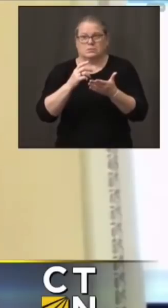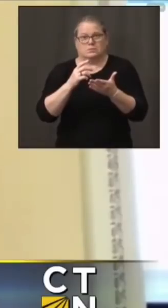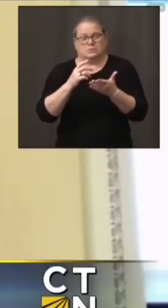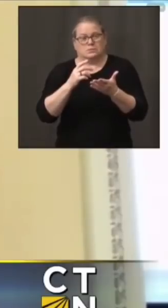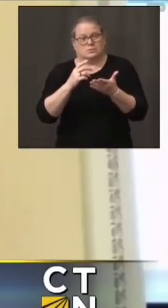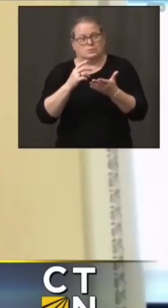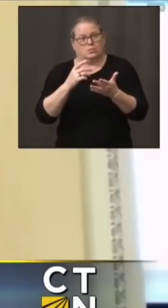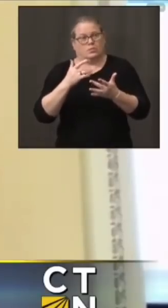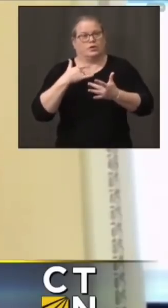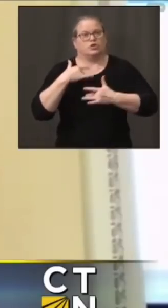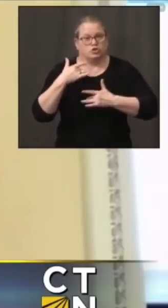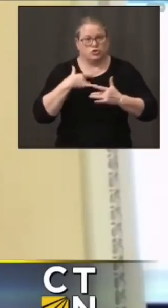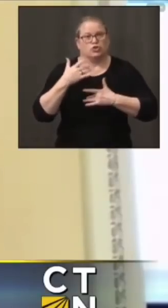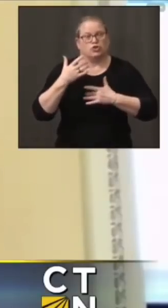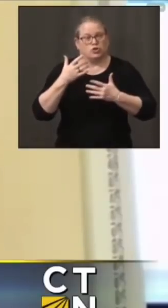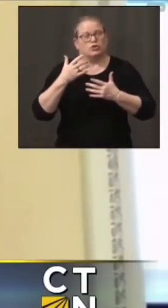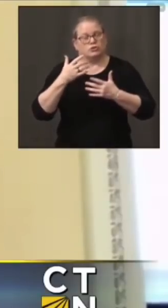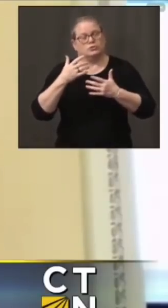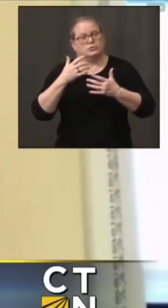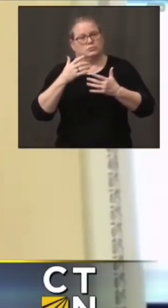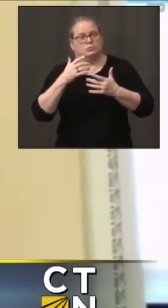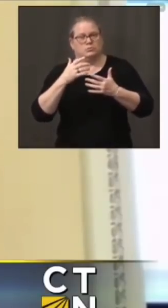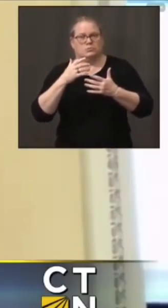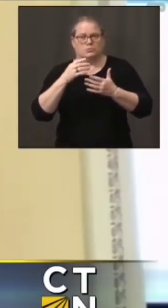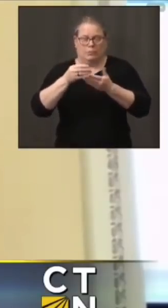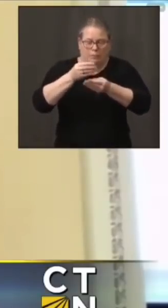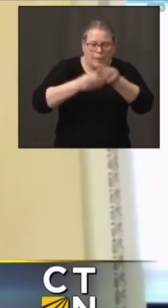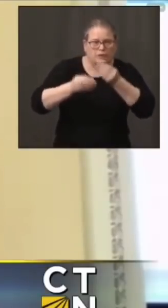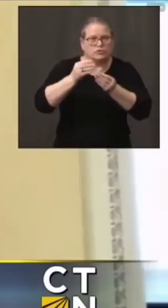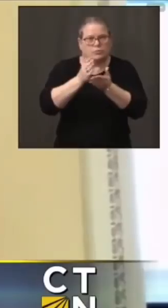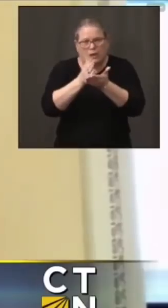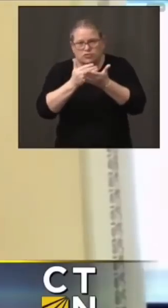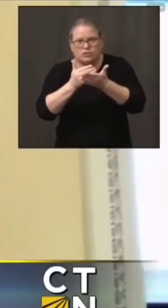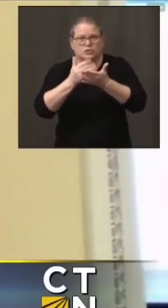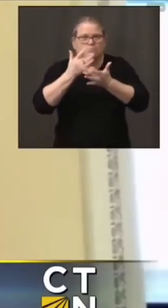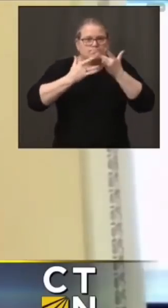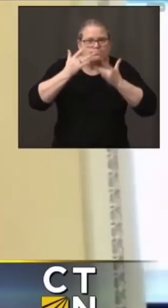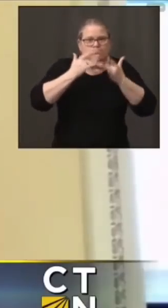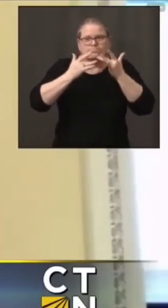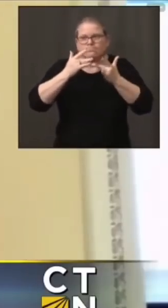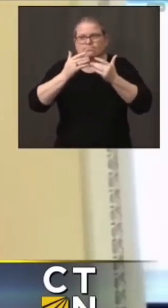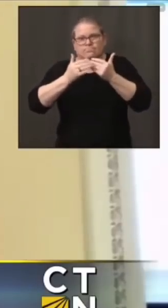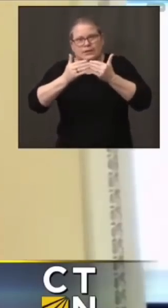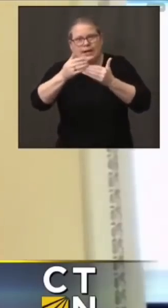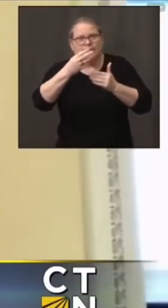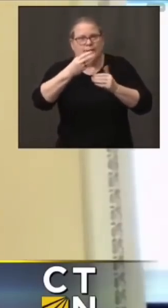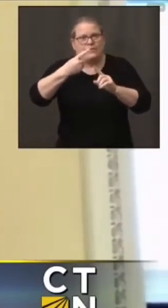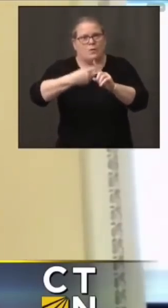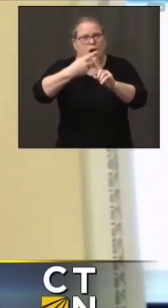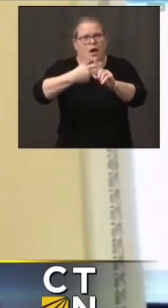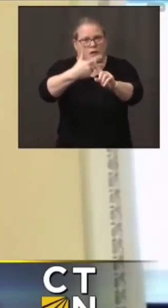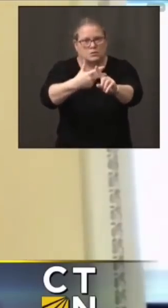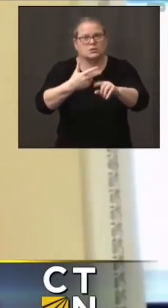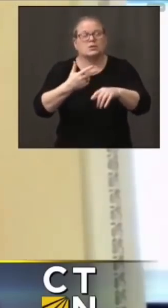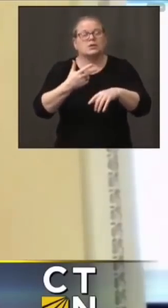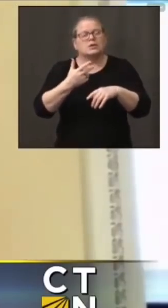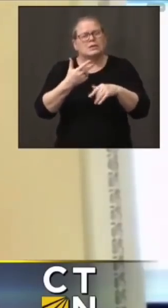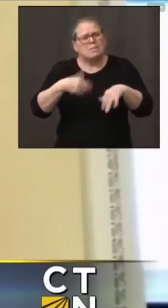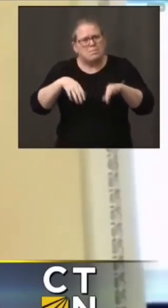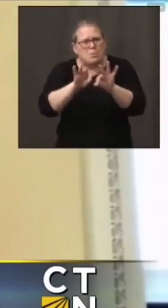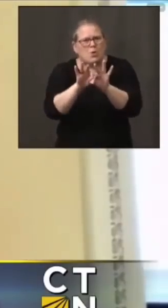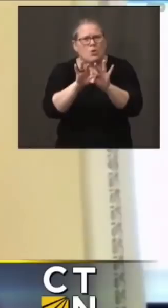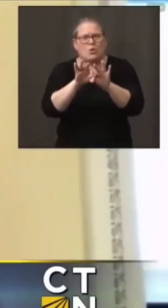next several months. We need to have a strong and